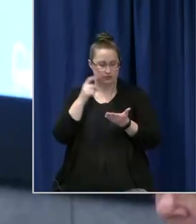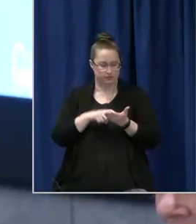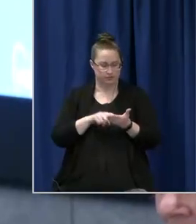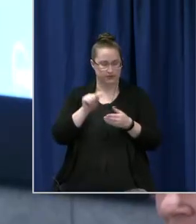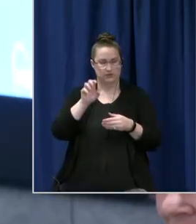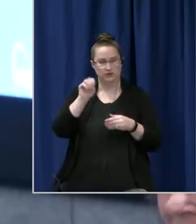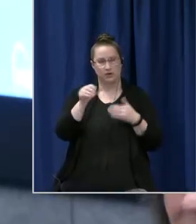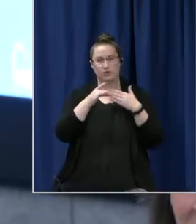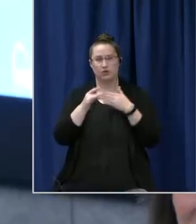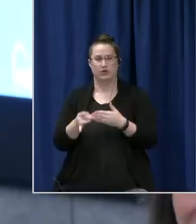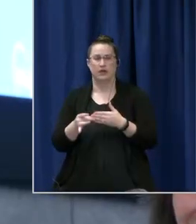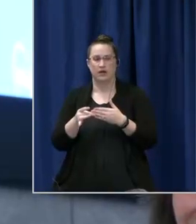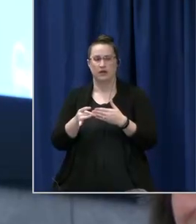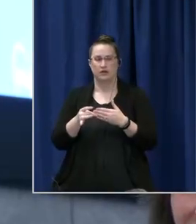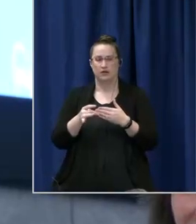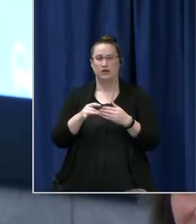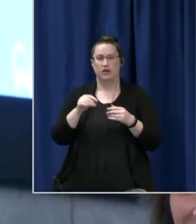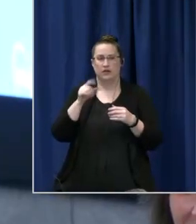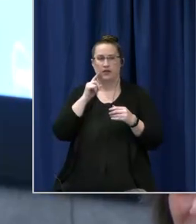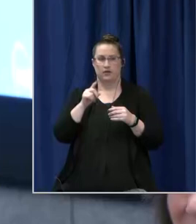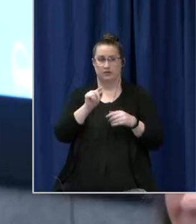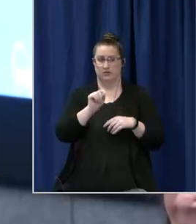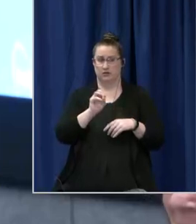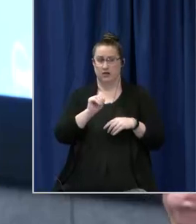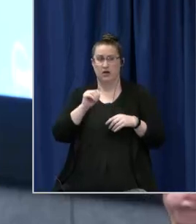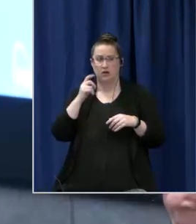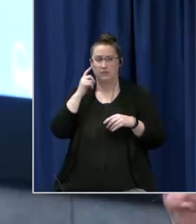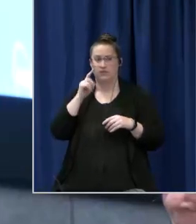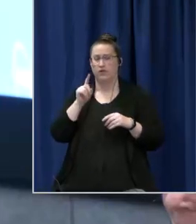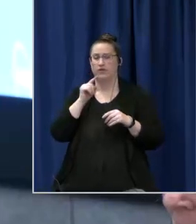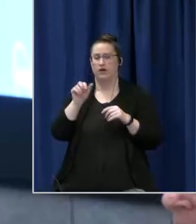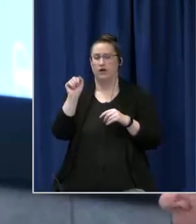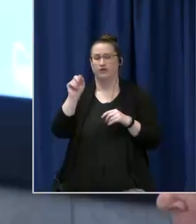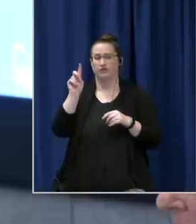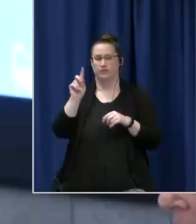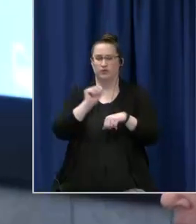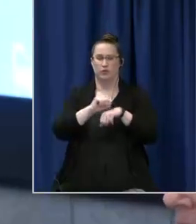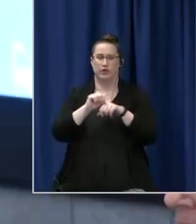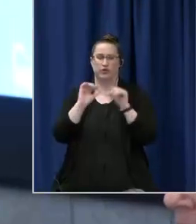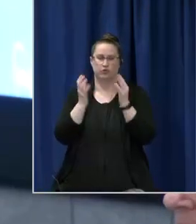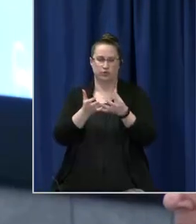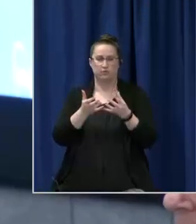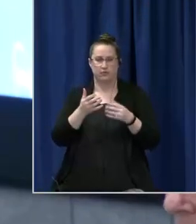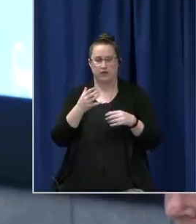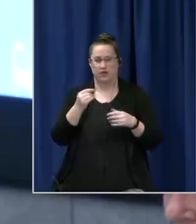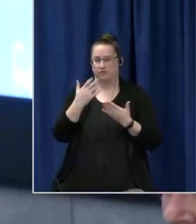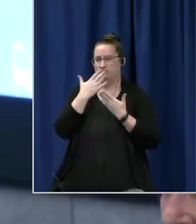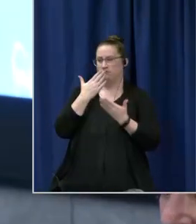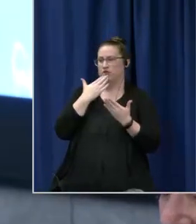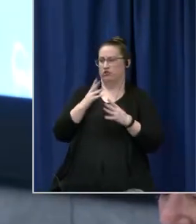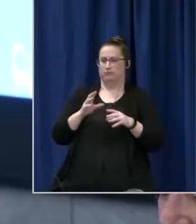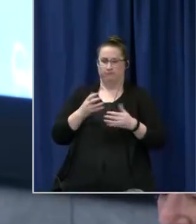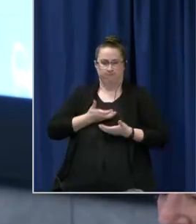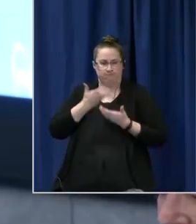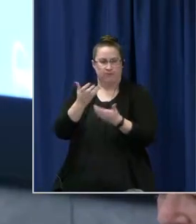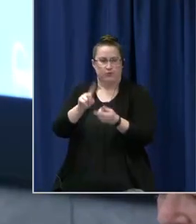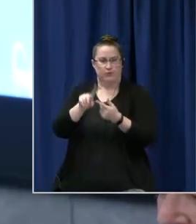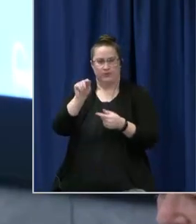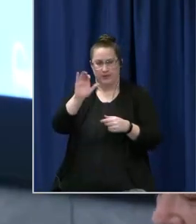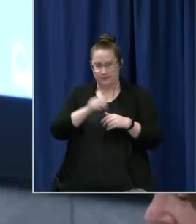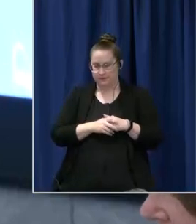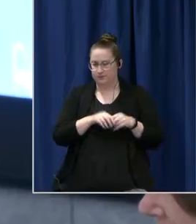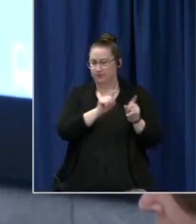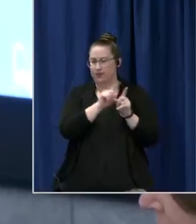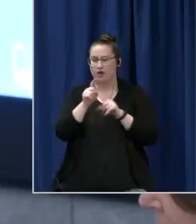audio description working group and delivered this report and recommendation to the full DAC. So thank you. We will also have